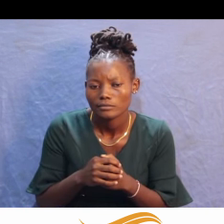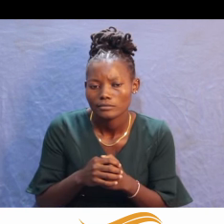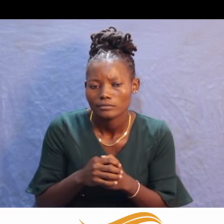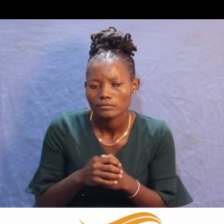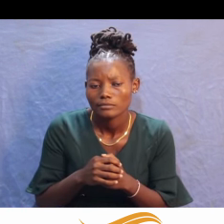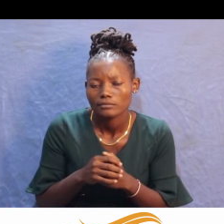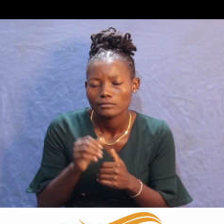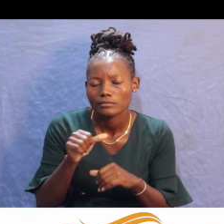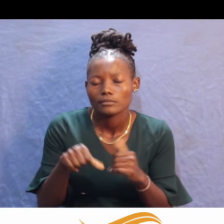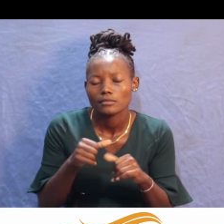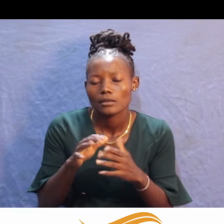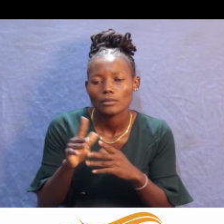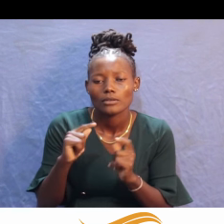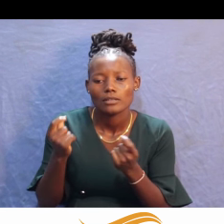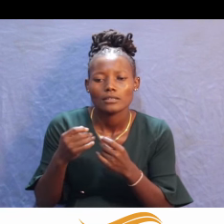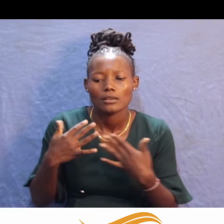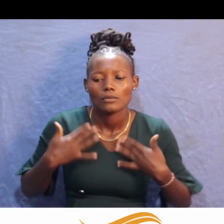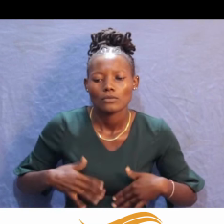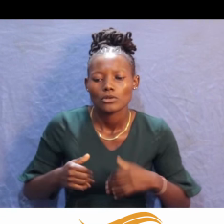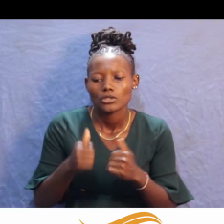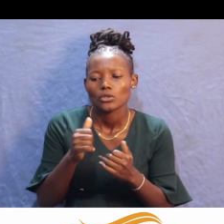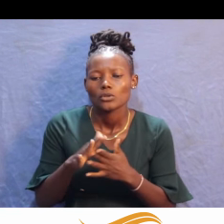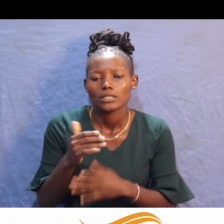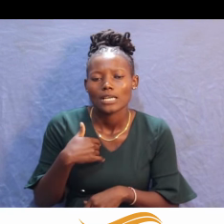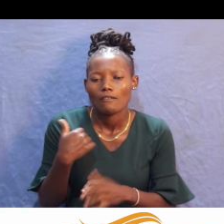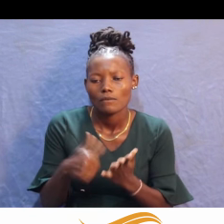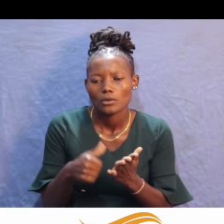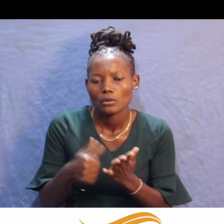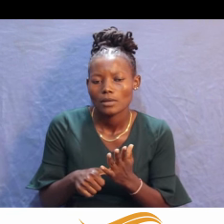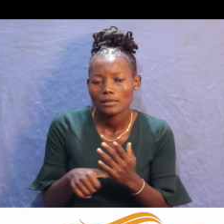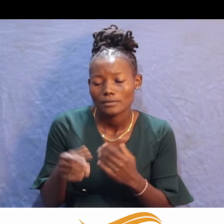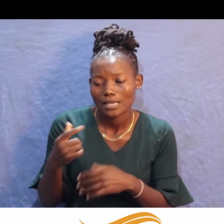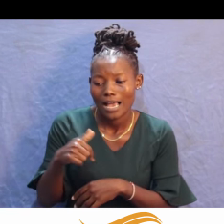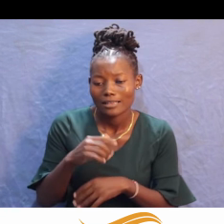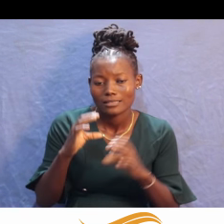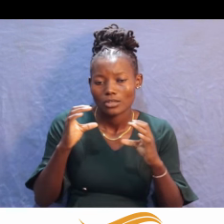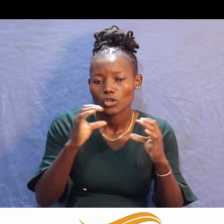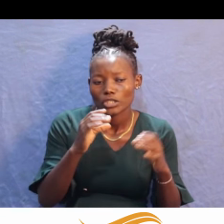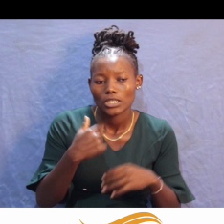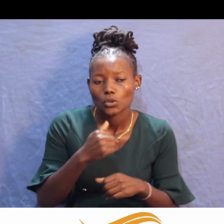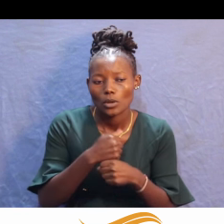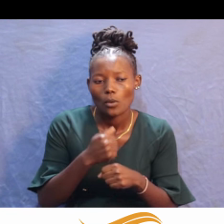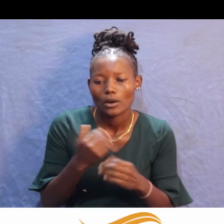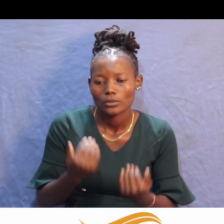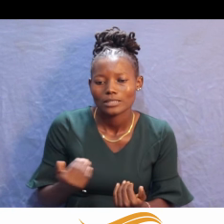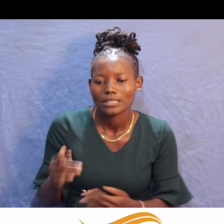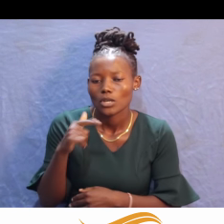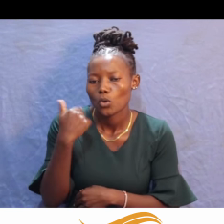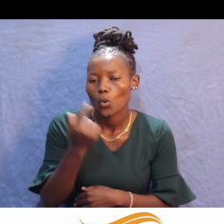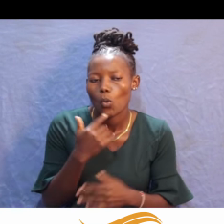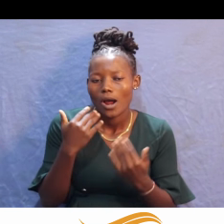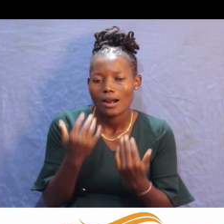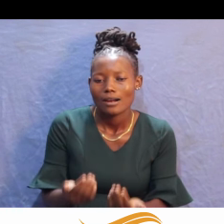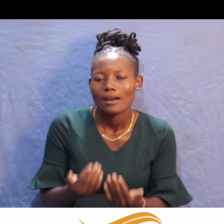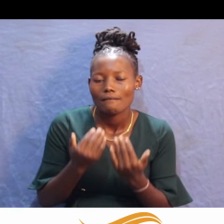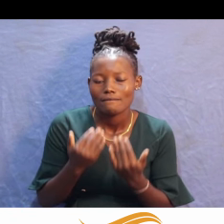body that shouldn't have these complications. But I think as coaches, you deal with kids that are heavy or getting